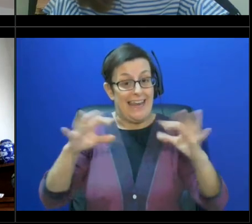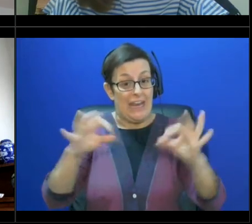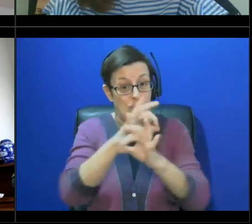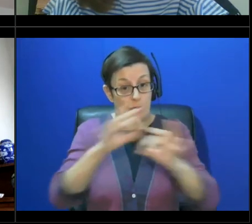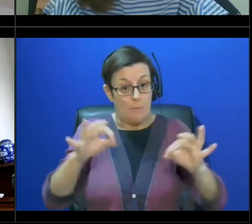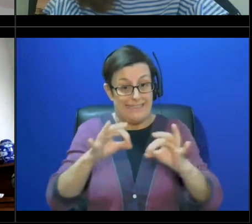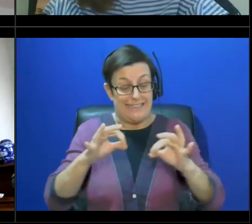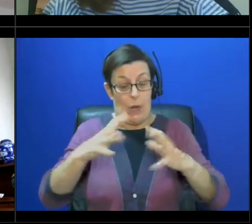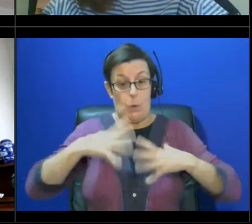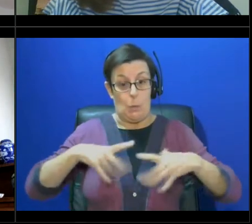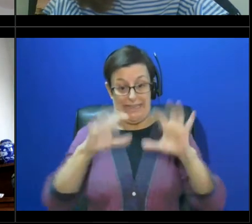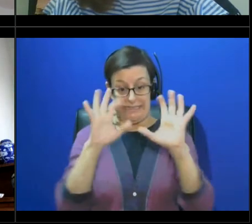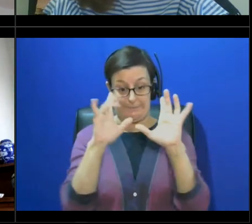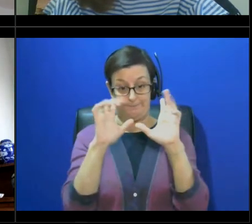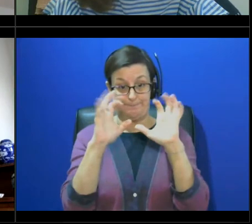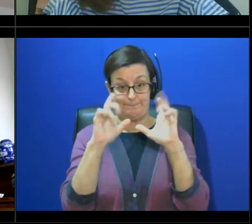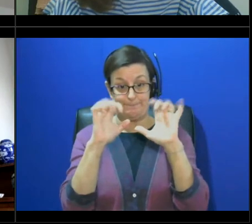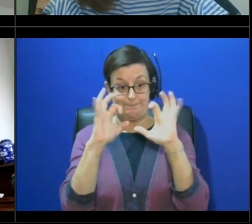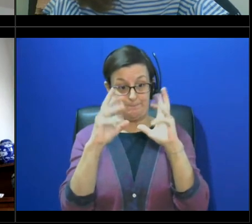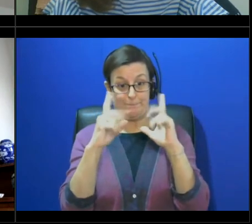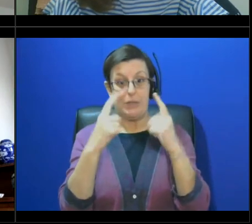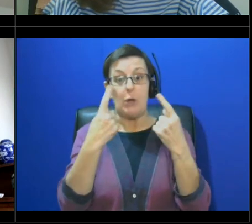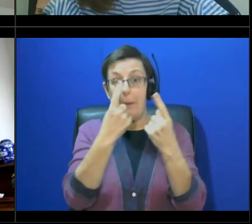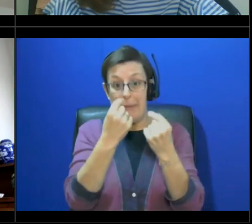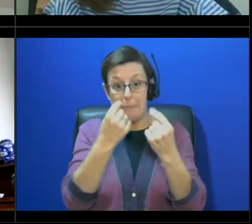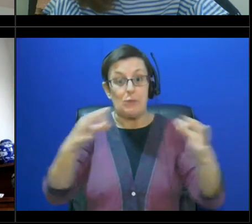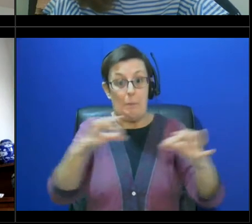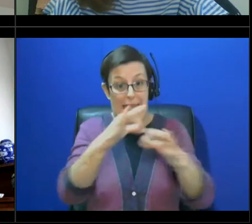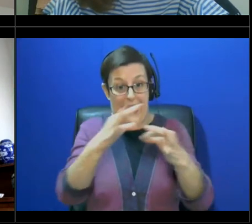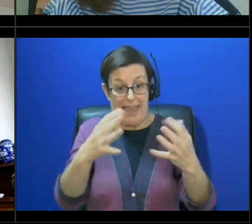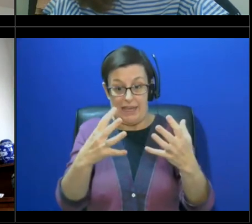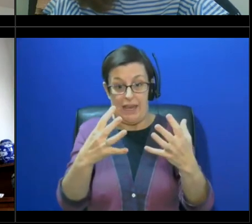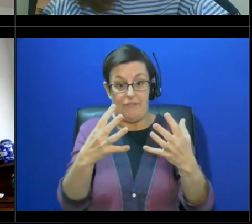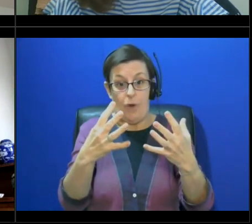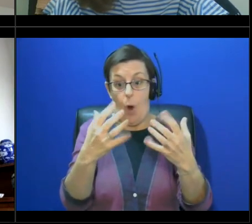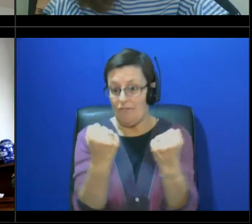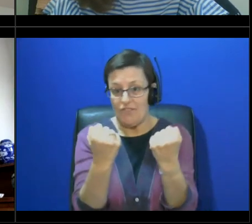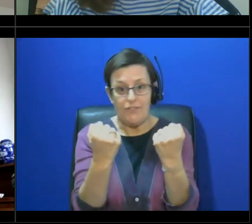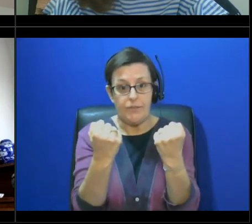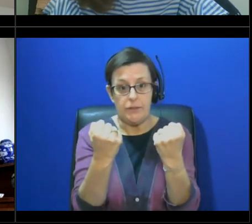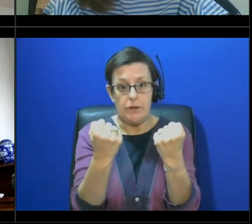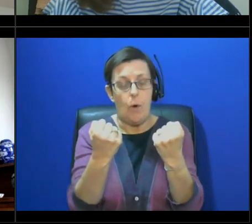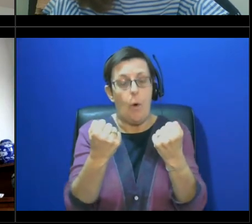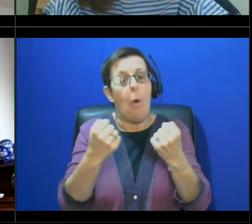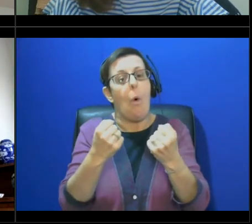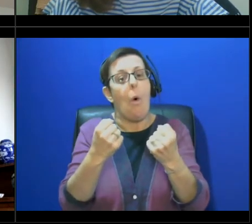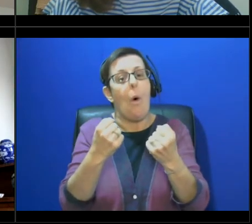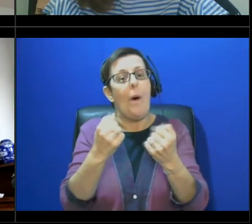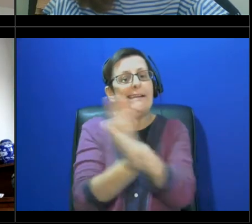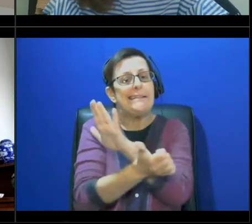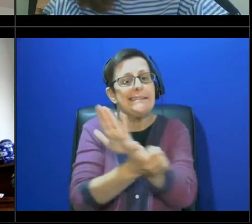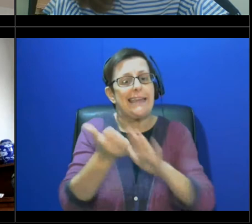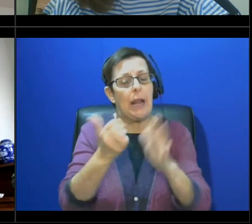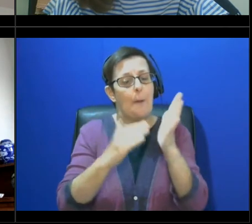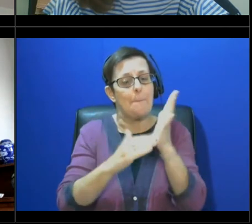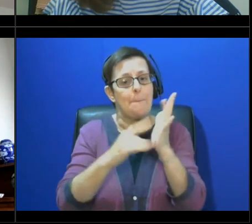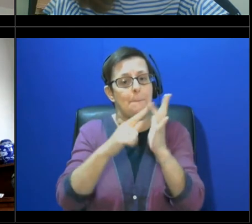very dexterous fingers to be able to play it. So if they don't exist or you haven't got the fine motor control, you're a